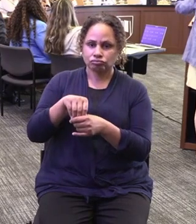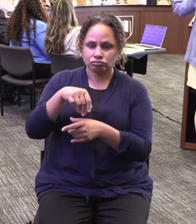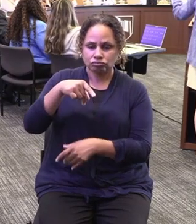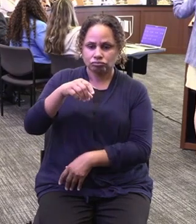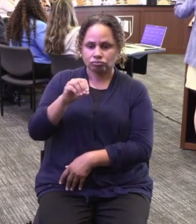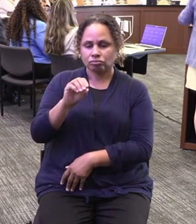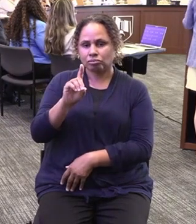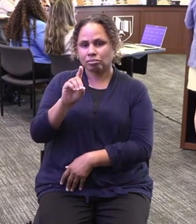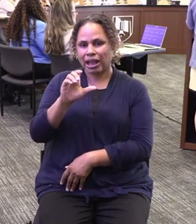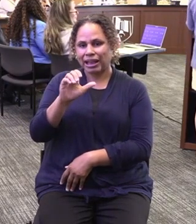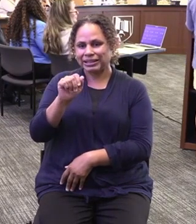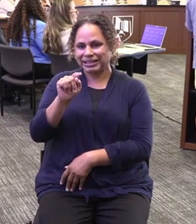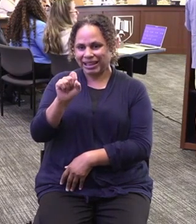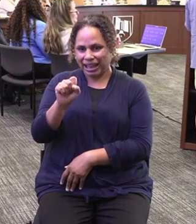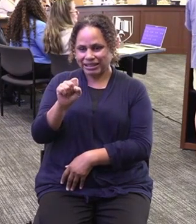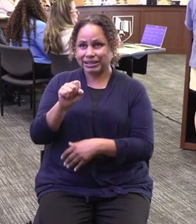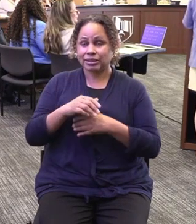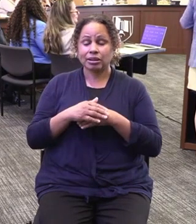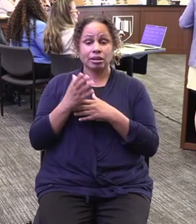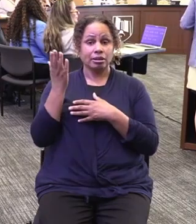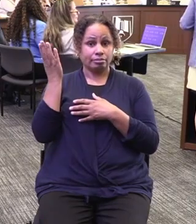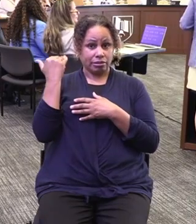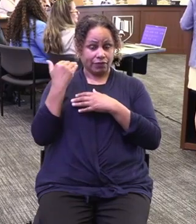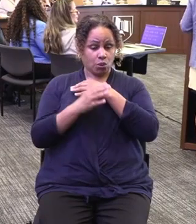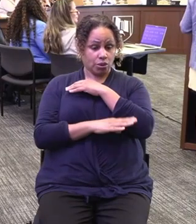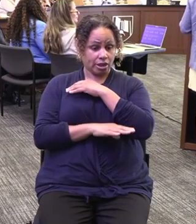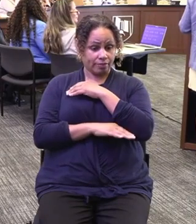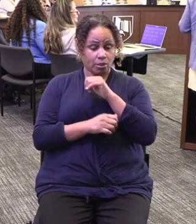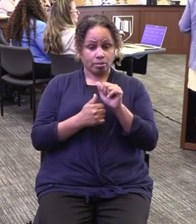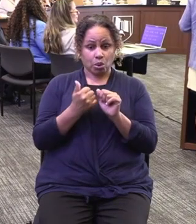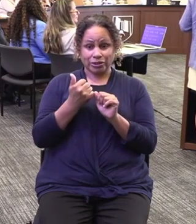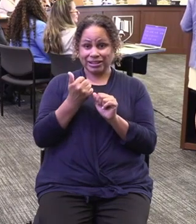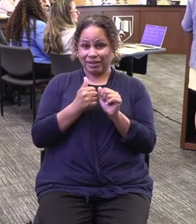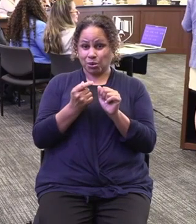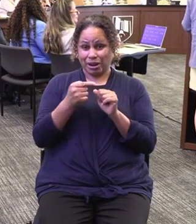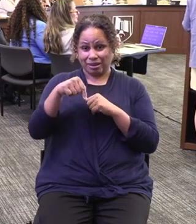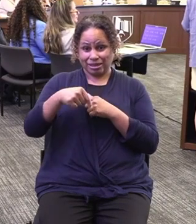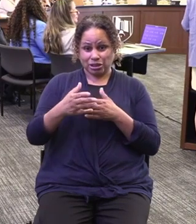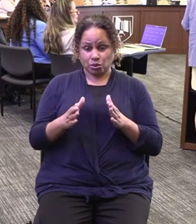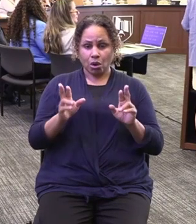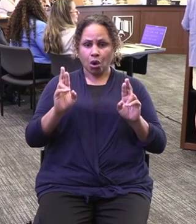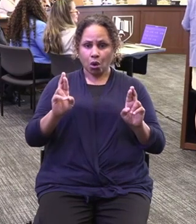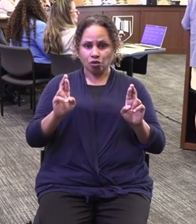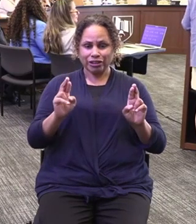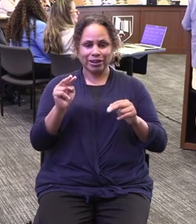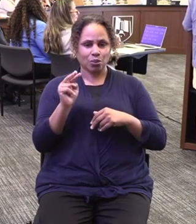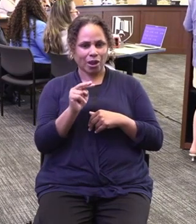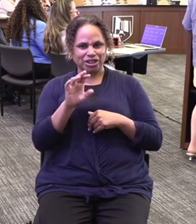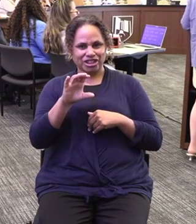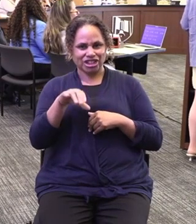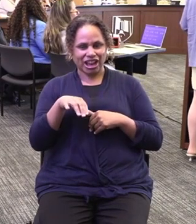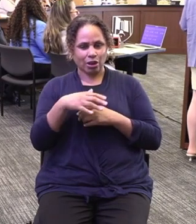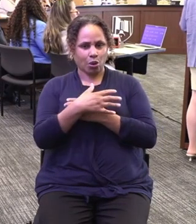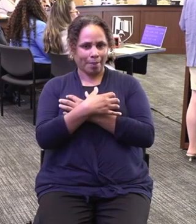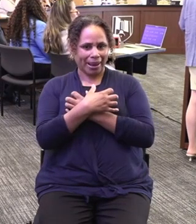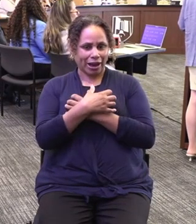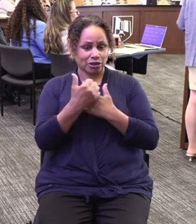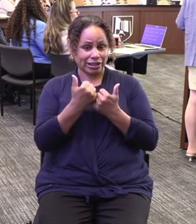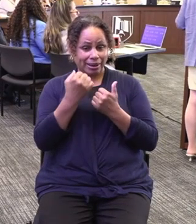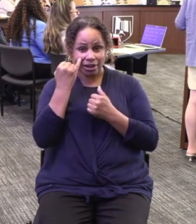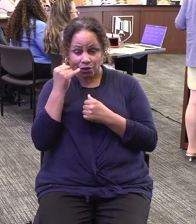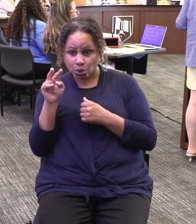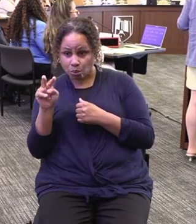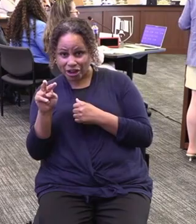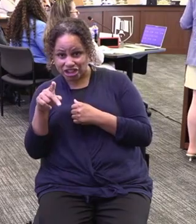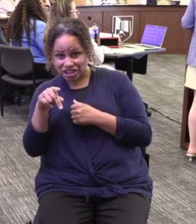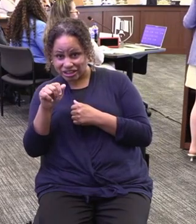So back in the fall, most everyone in this room was hopefully watching Chicago Bears games. If you were watching the Packers, don't talk